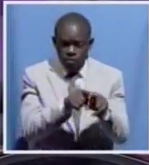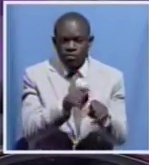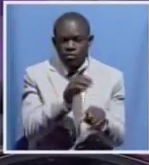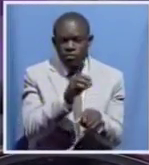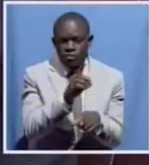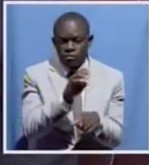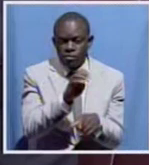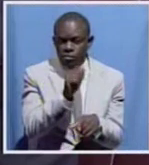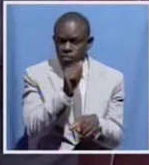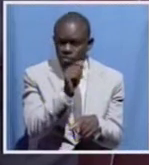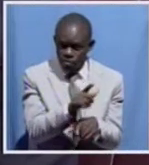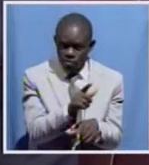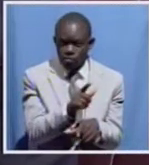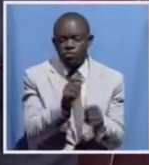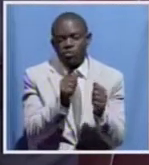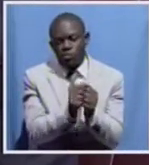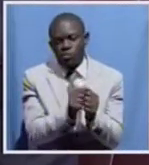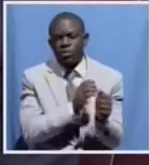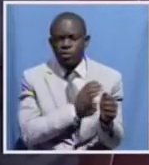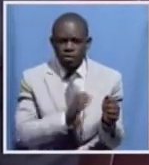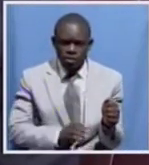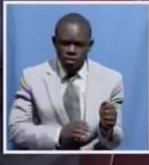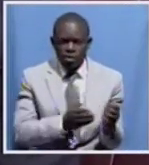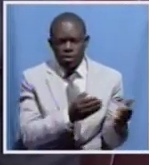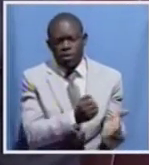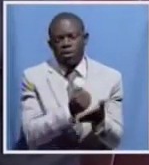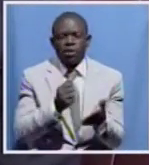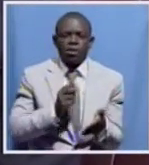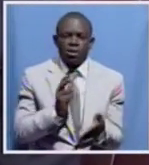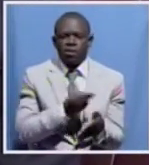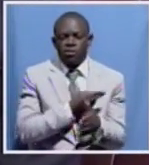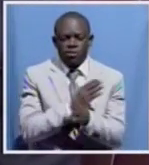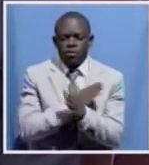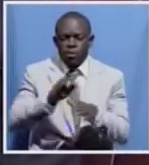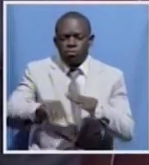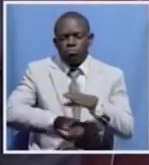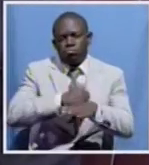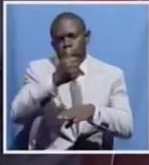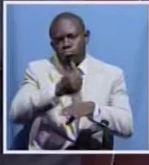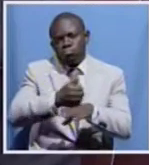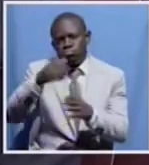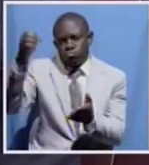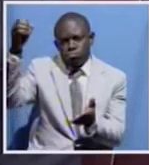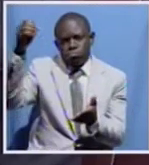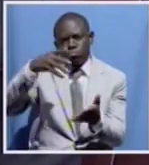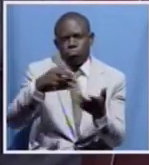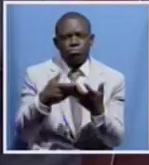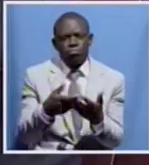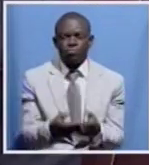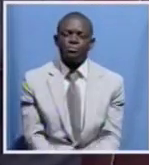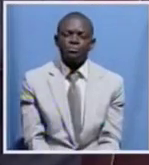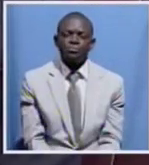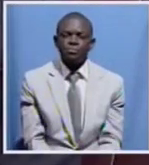up some solar power plants. That's interesting, Brother Grevasio. And again, Germany has